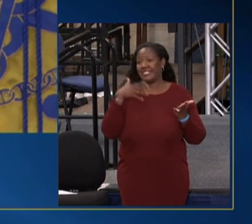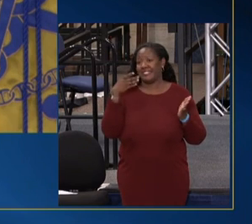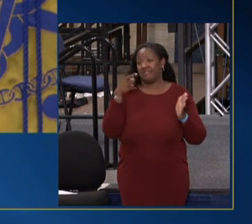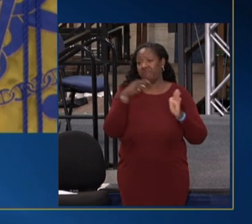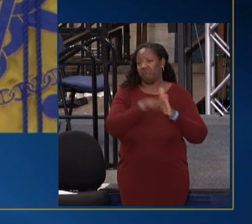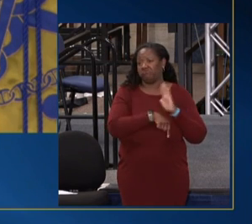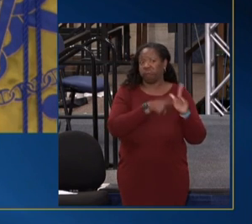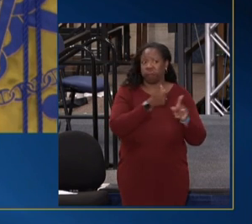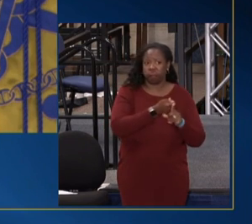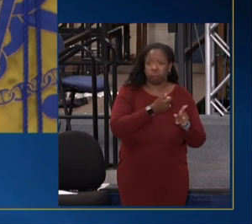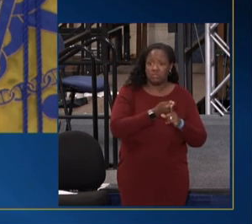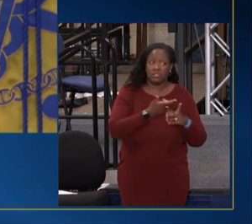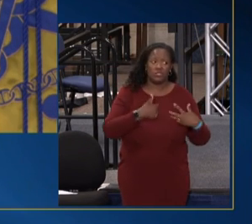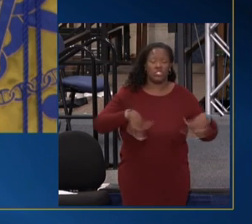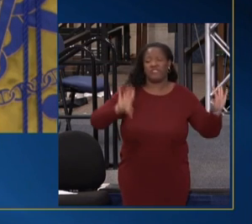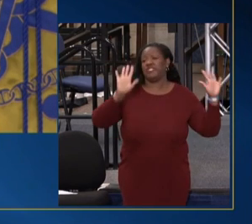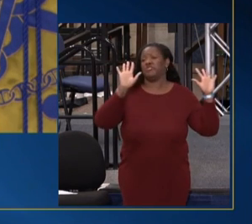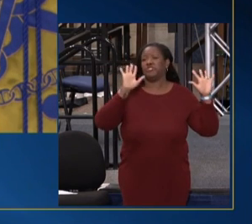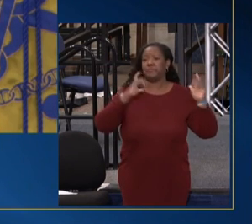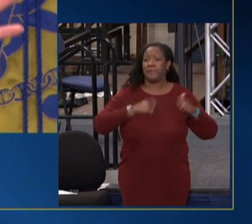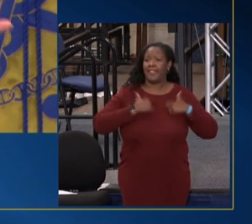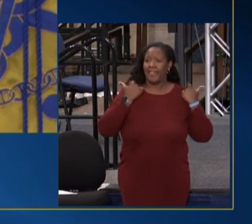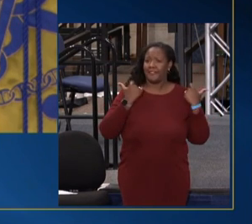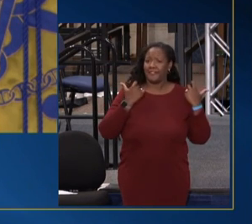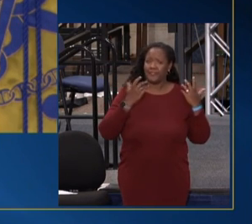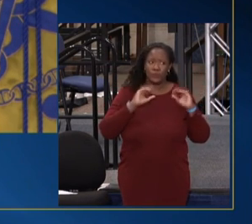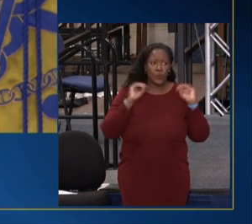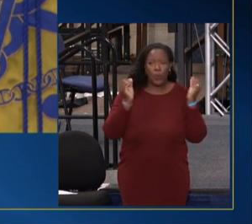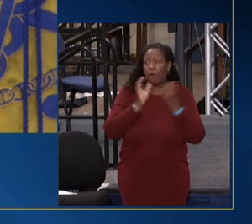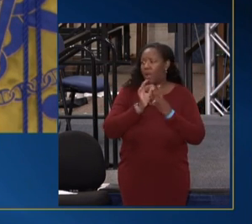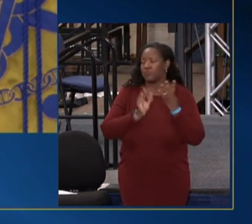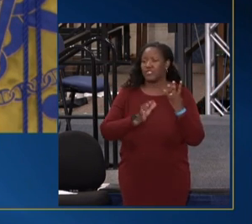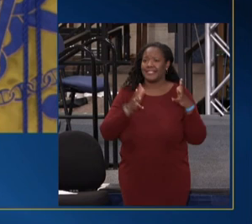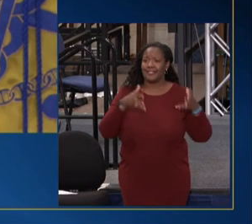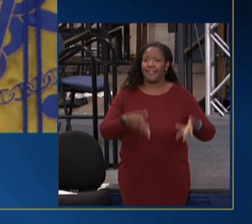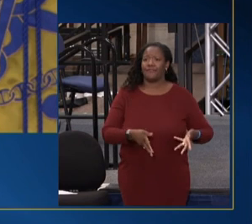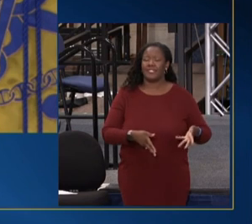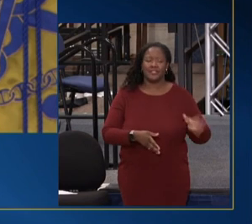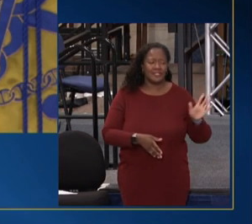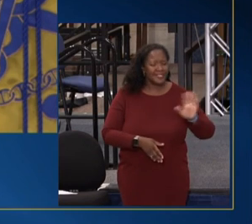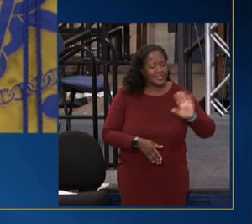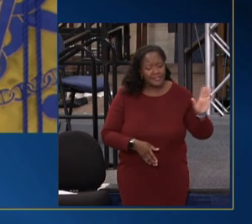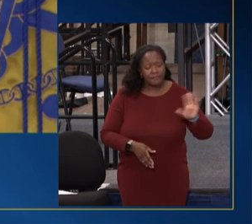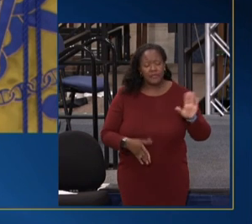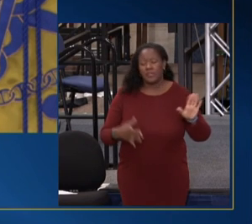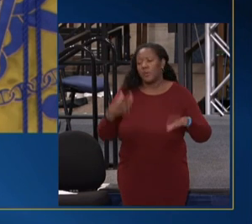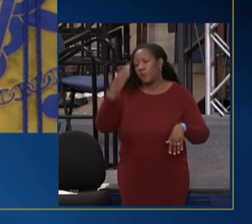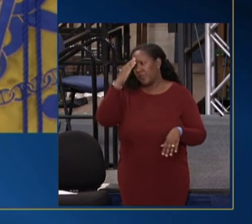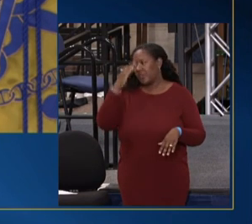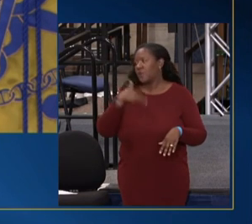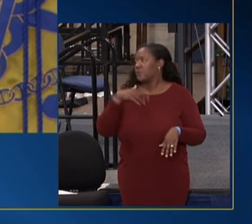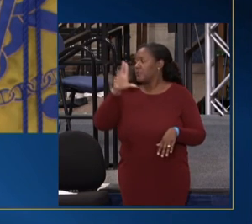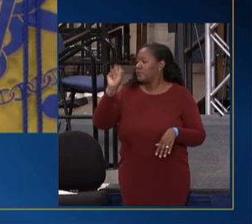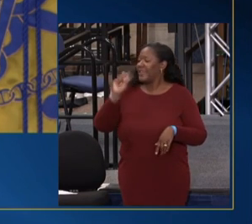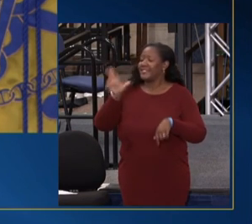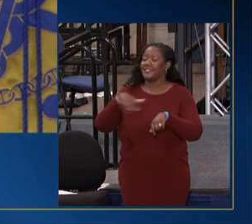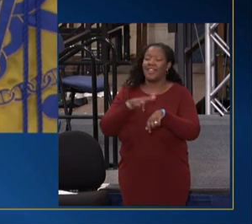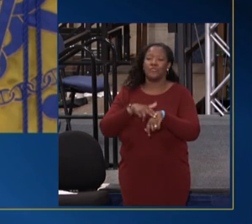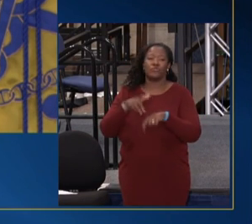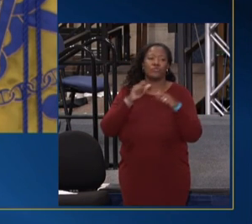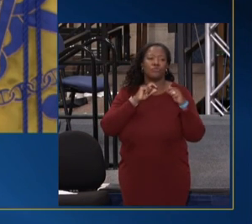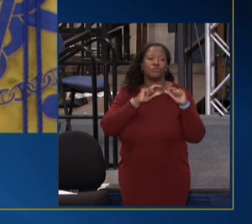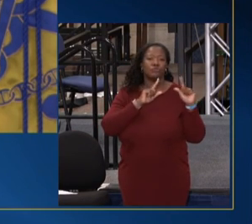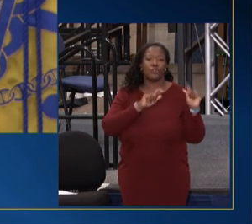suicide. And we know from some of our research here at HHS, specifically our U.S. National Survey on Mental Health